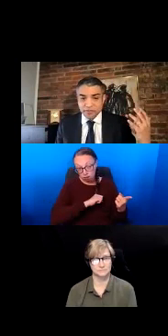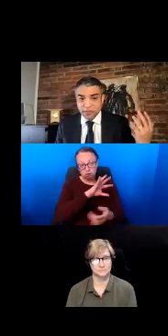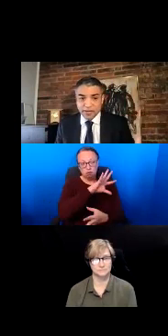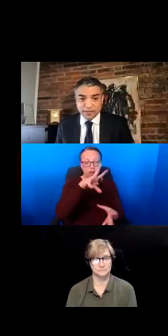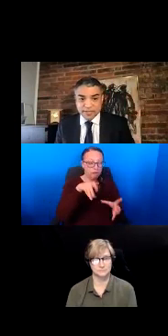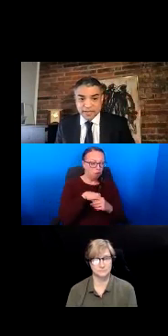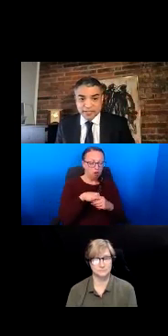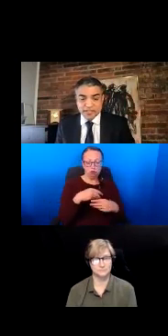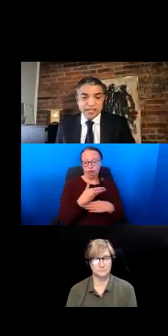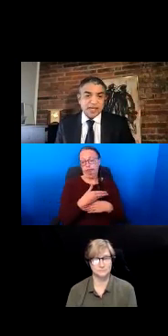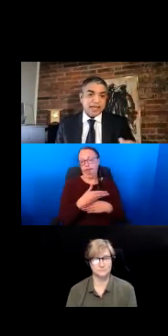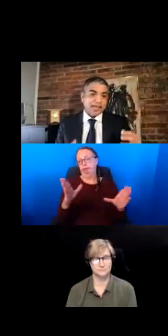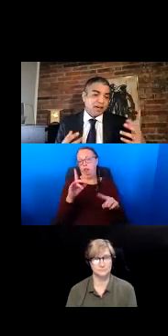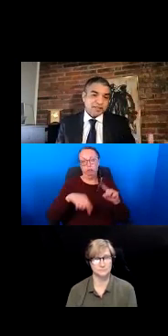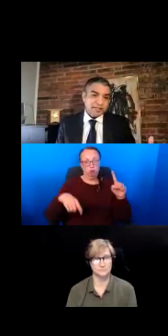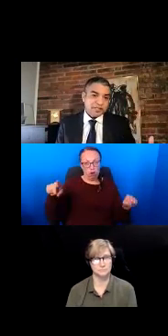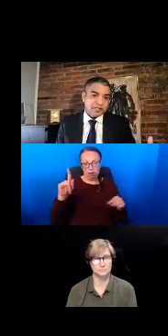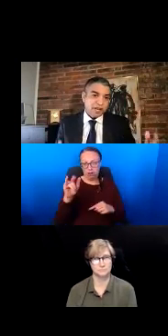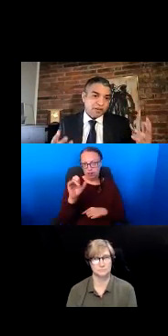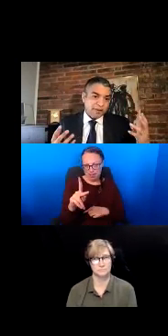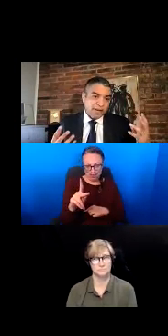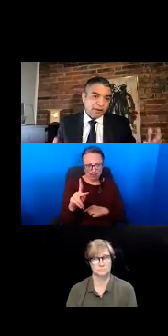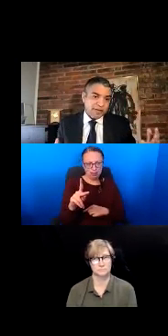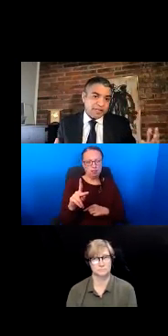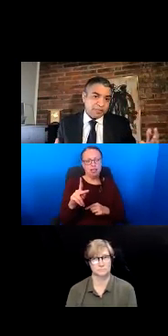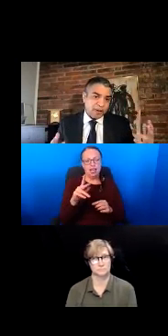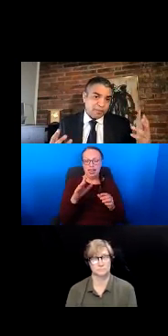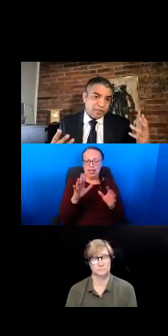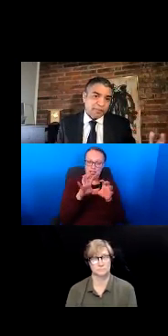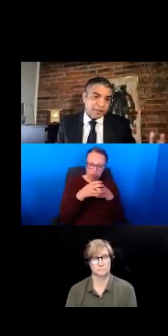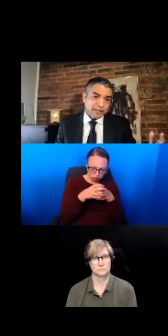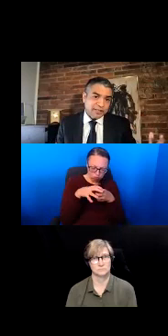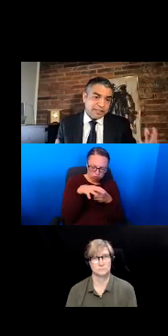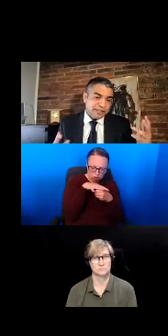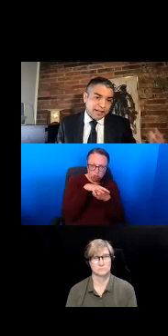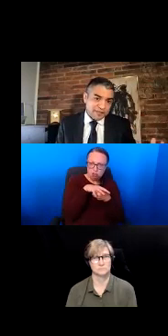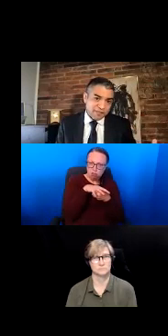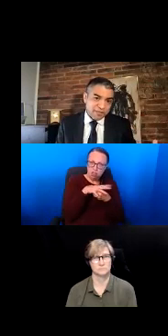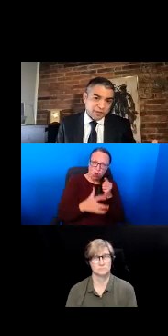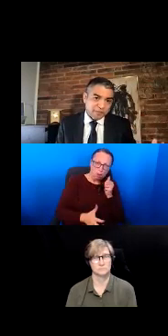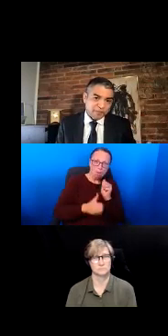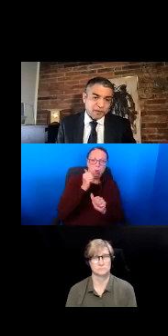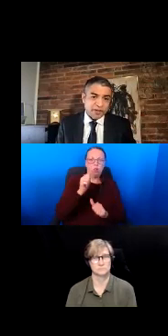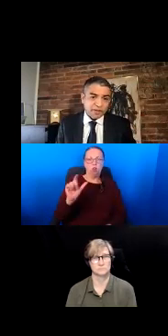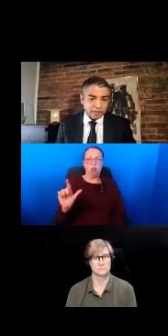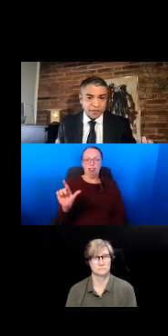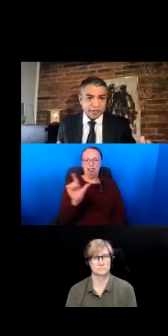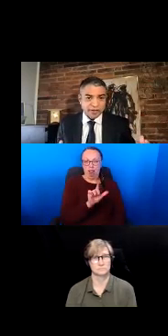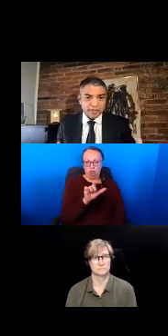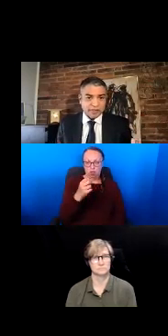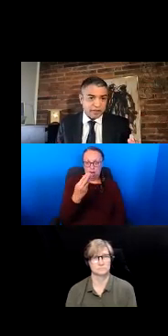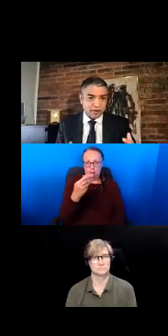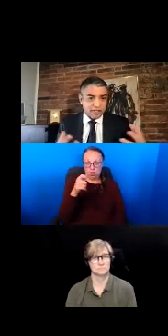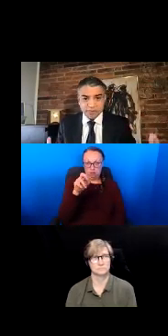across a variety of tasks, a constellation of areas that are predominantly in the left hemisphere, right? Including